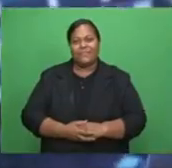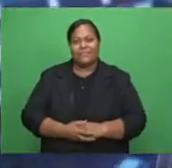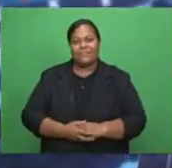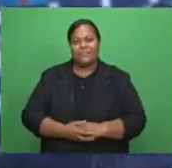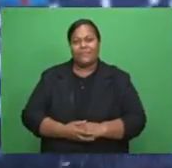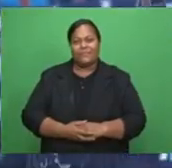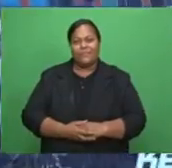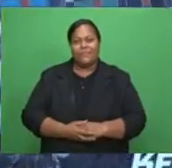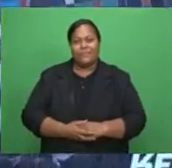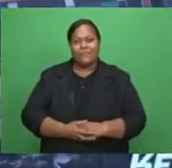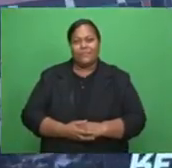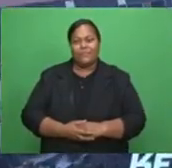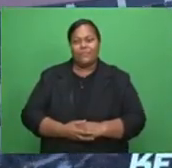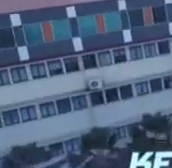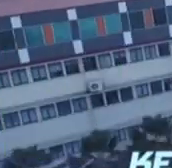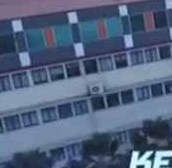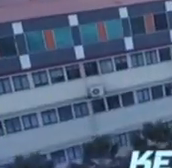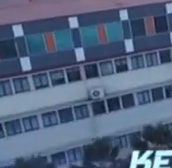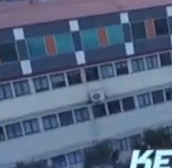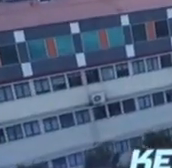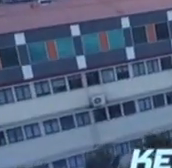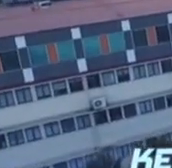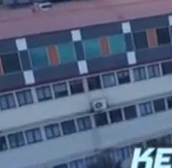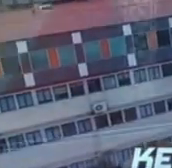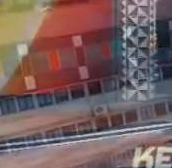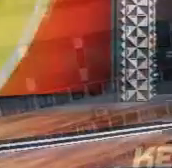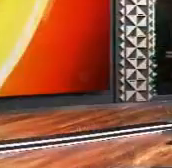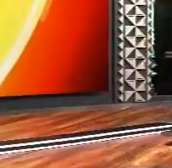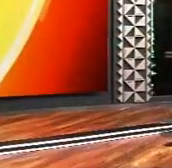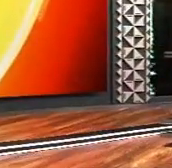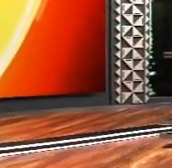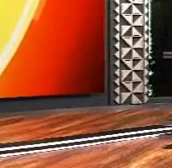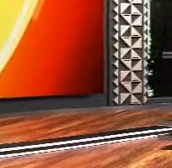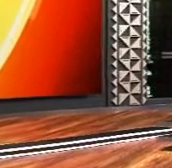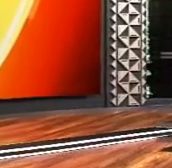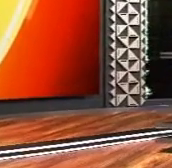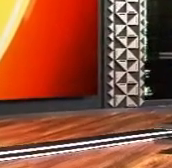From the studios of FBC Suba, Jackie Smith.